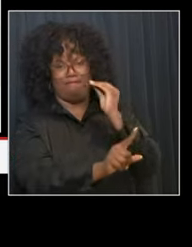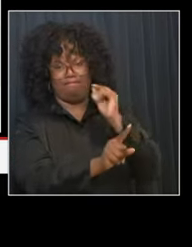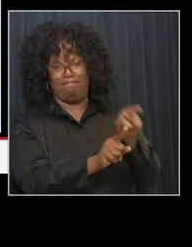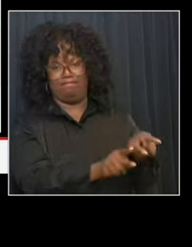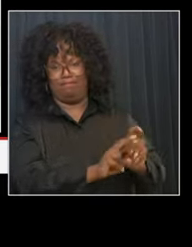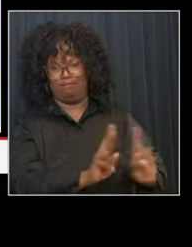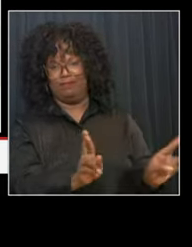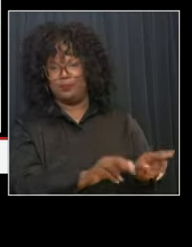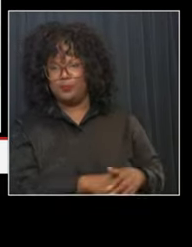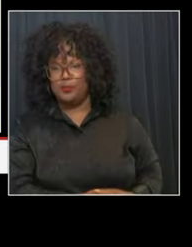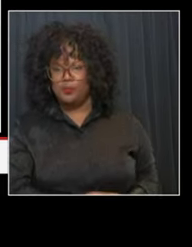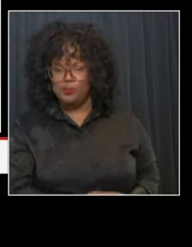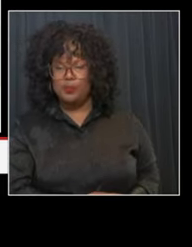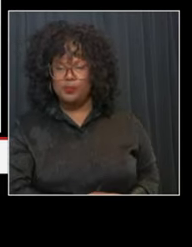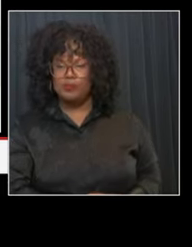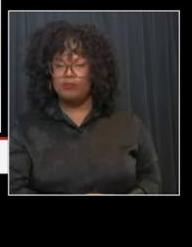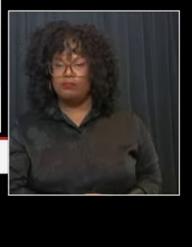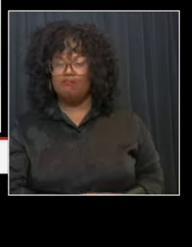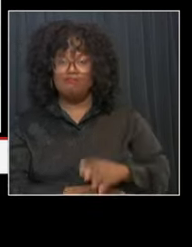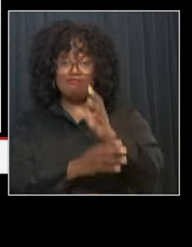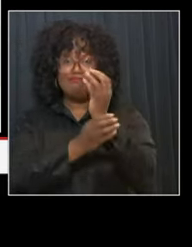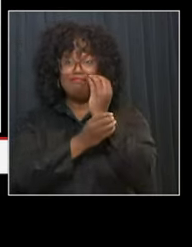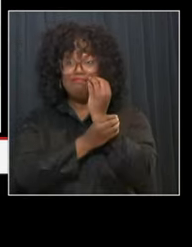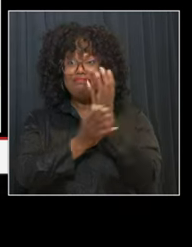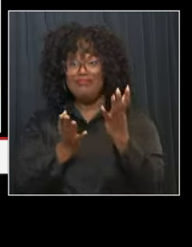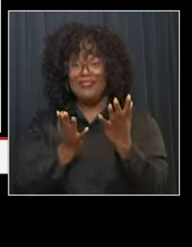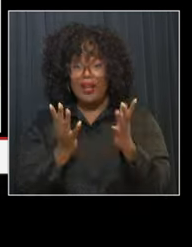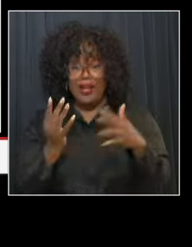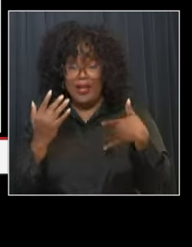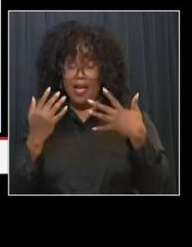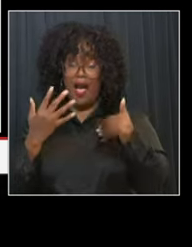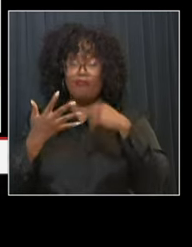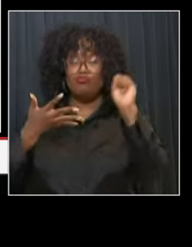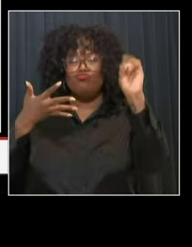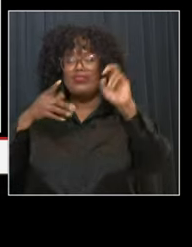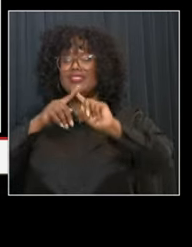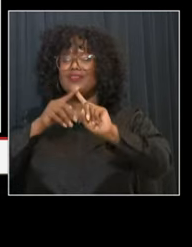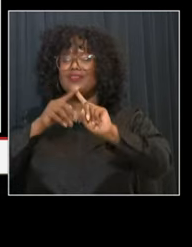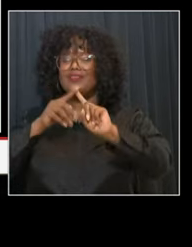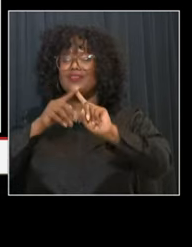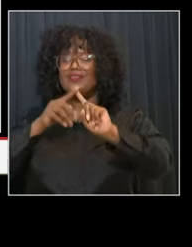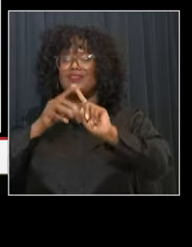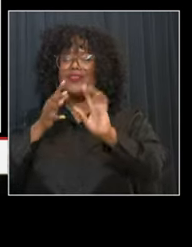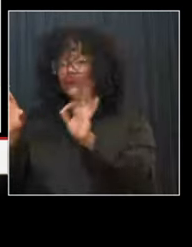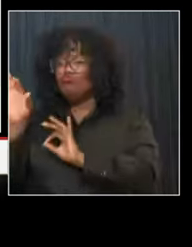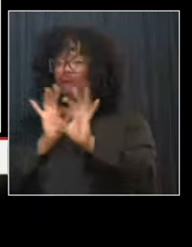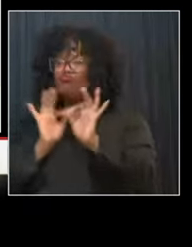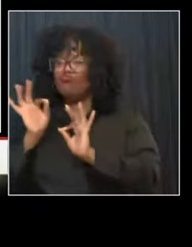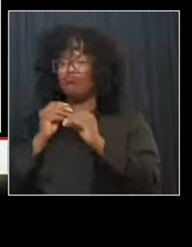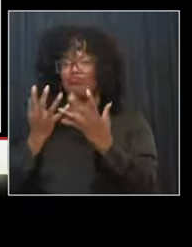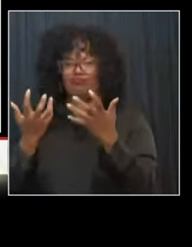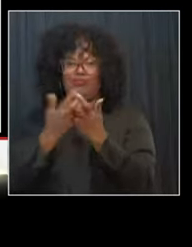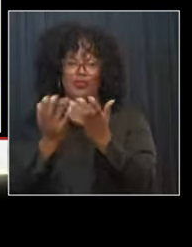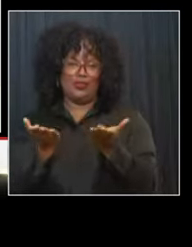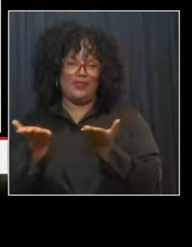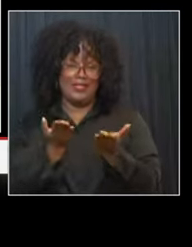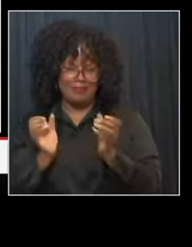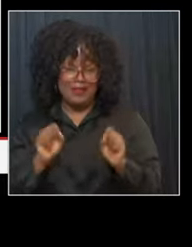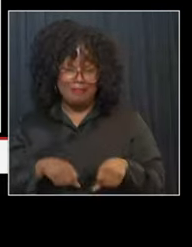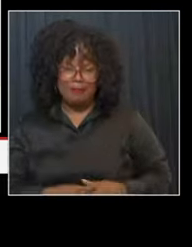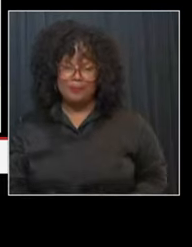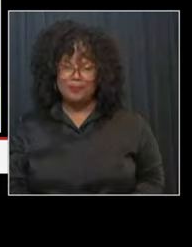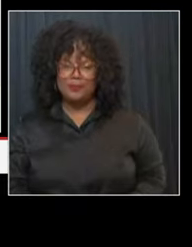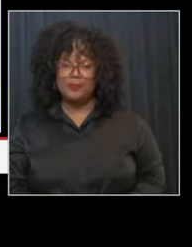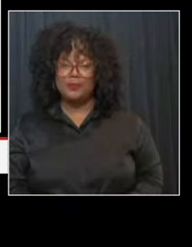diversifying options for exiting the homeless services system for families. We are also excited that we get a $5.1 million to provide